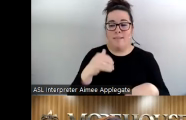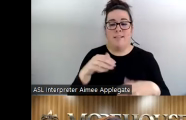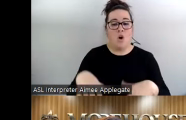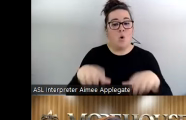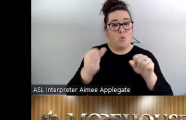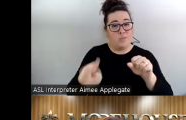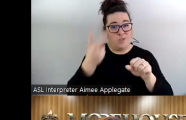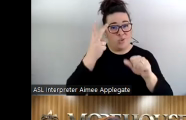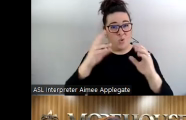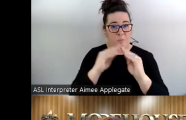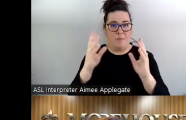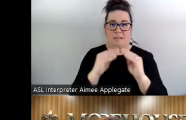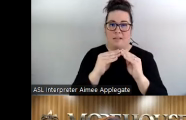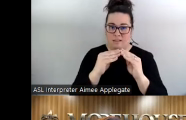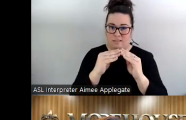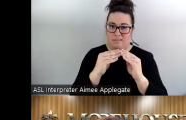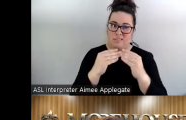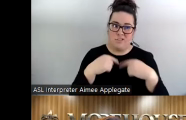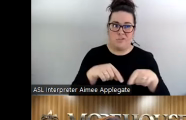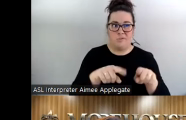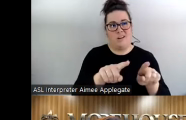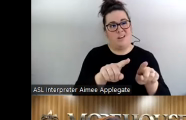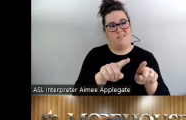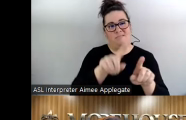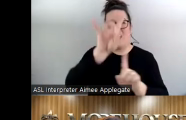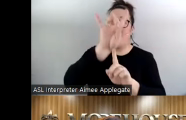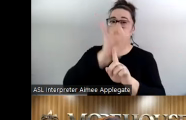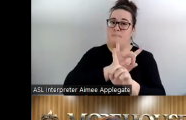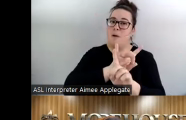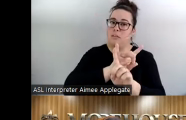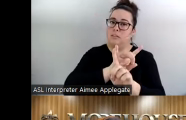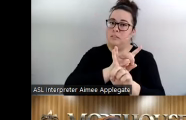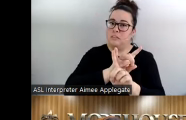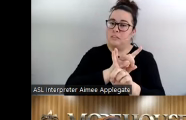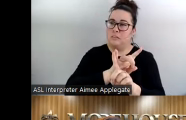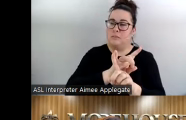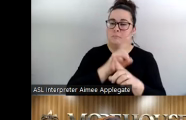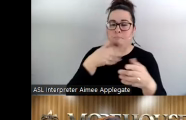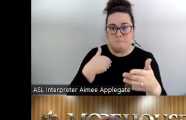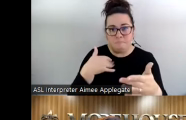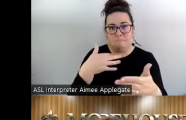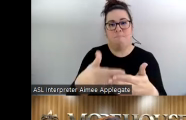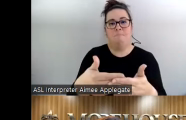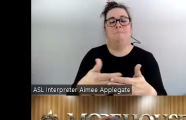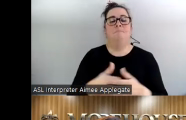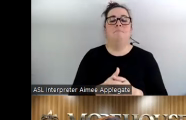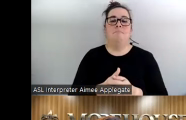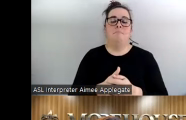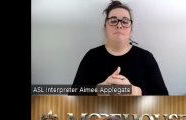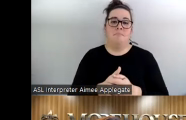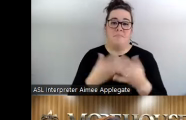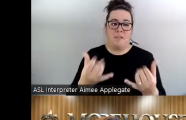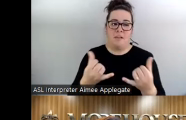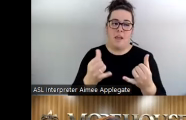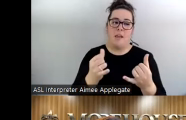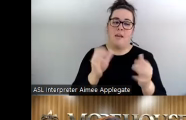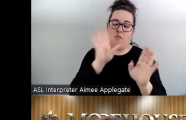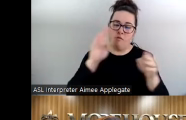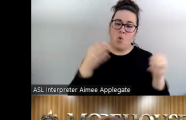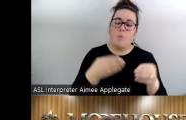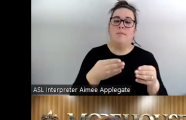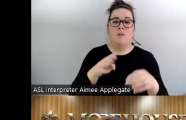meetings over the next, I guess, 8 months now. But today we'll focus on explore the impact of artificial